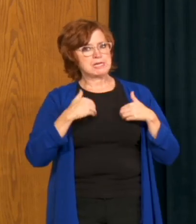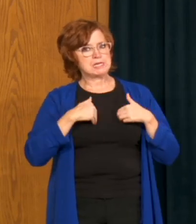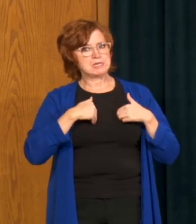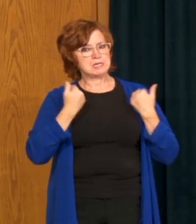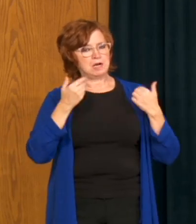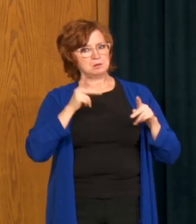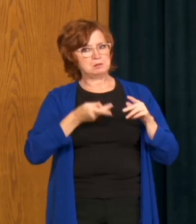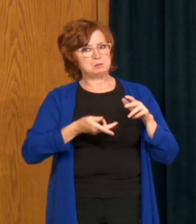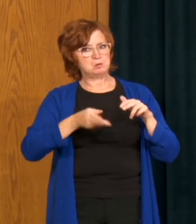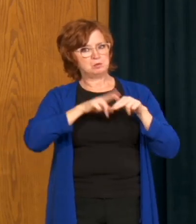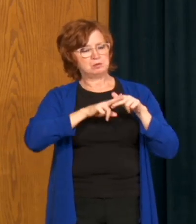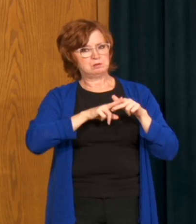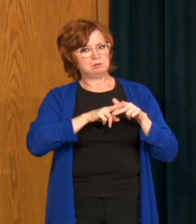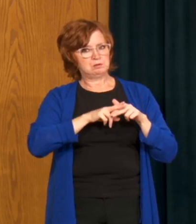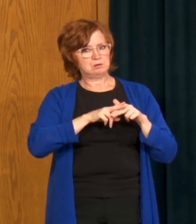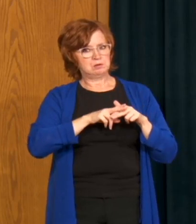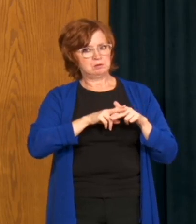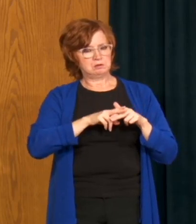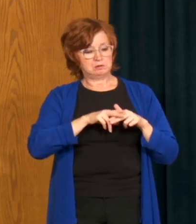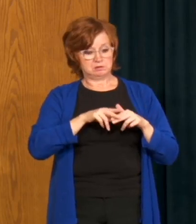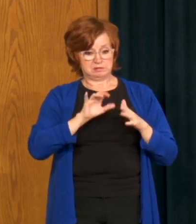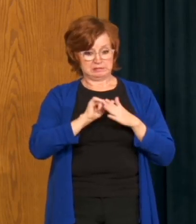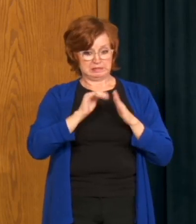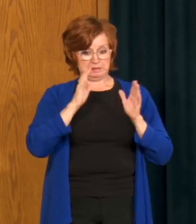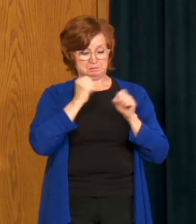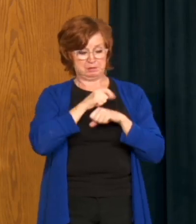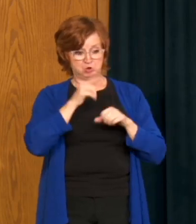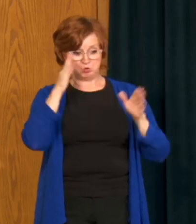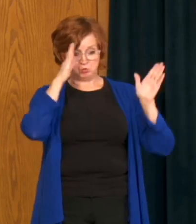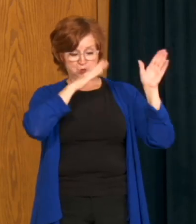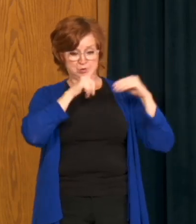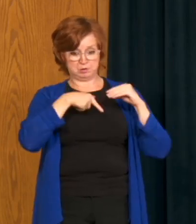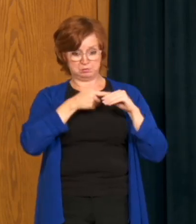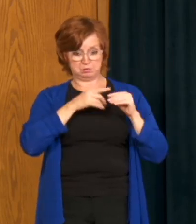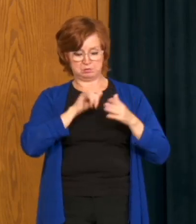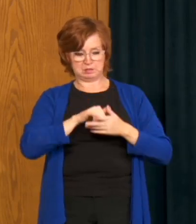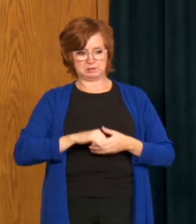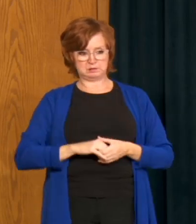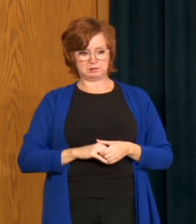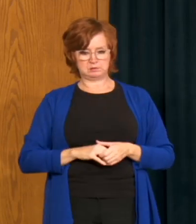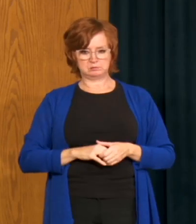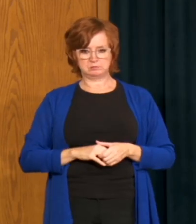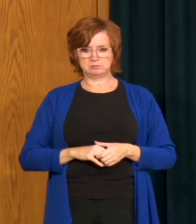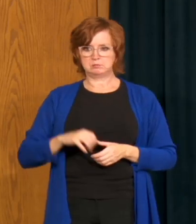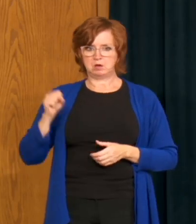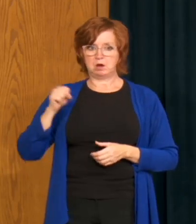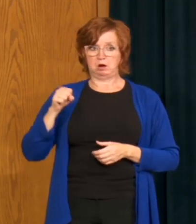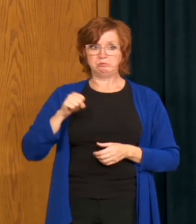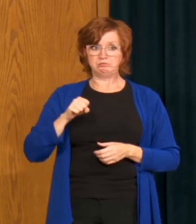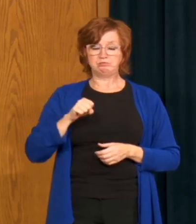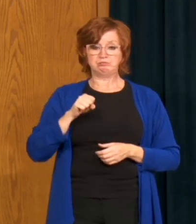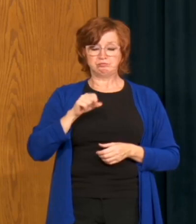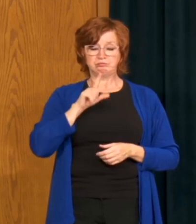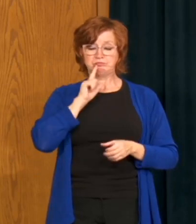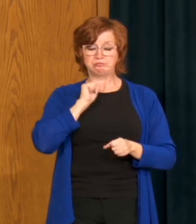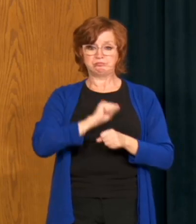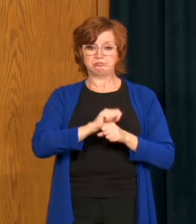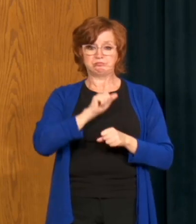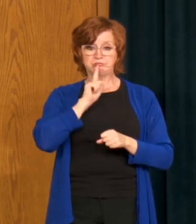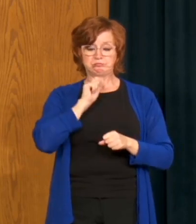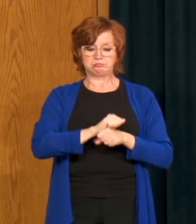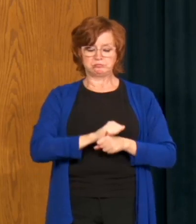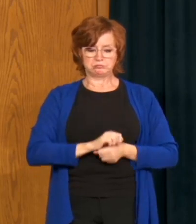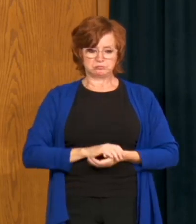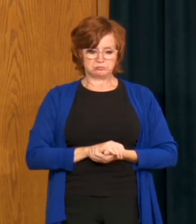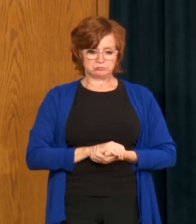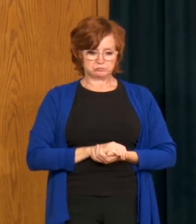context of just those localized outbreaks, if that speaks to any greater, more concerning trend. Yeah, absolutely. I think what we do know is that we